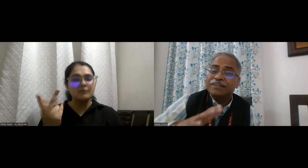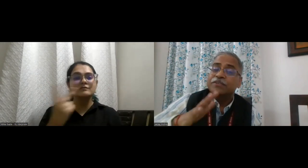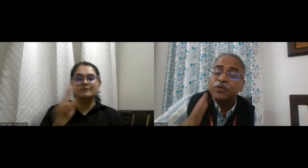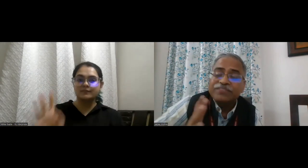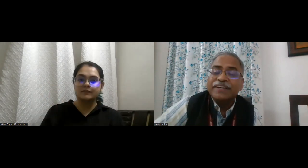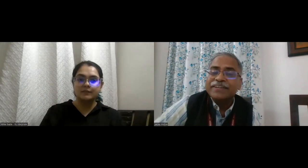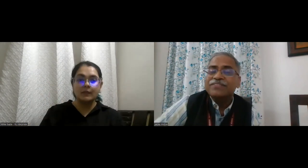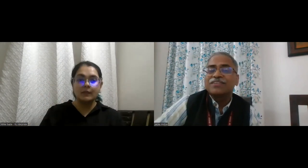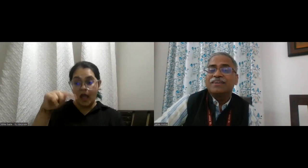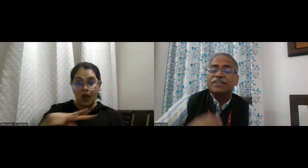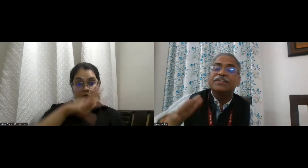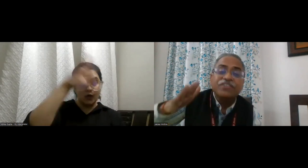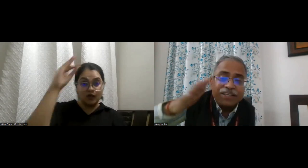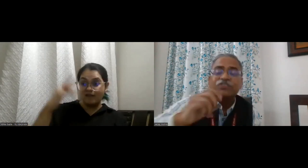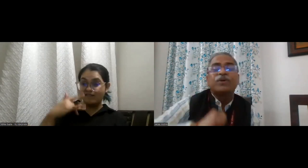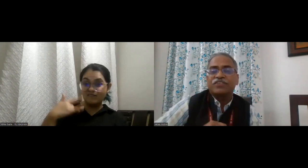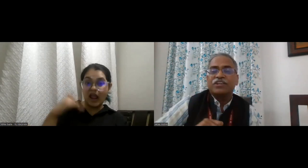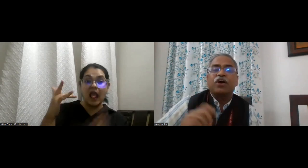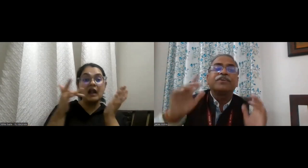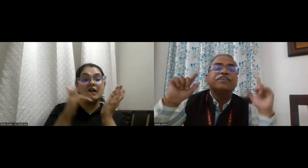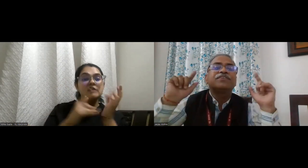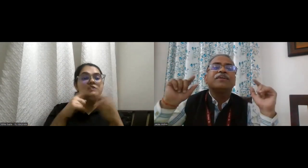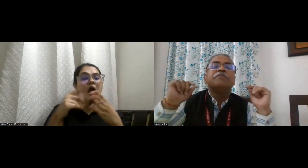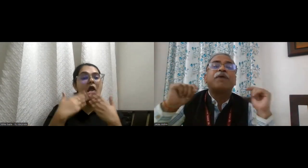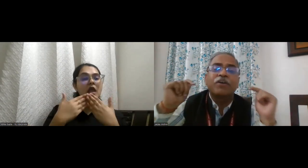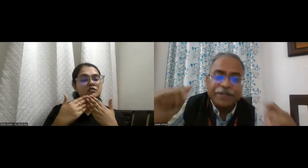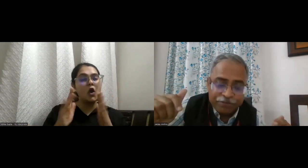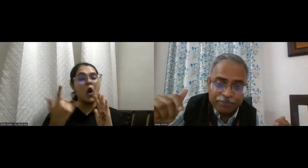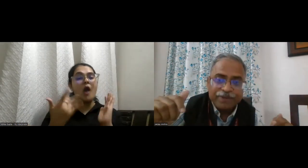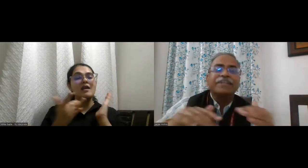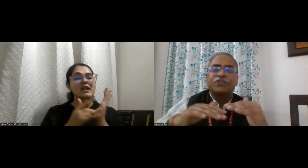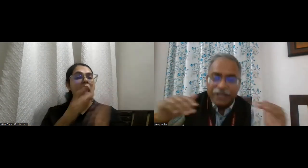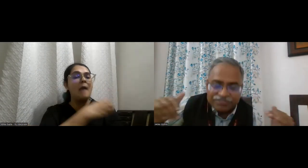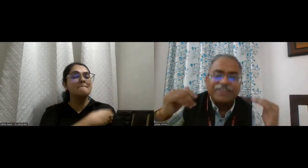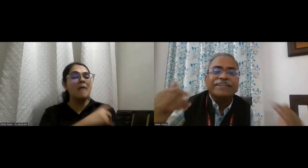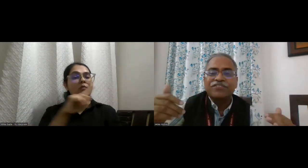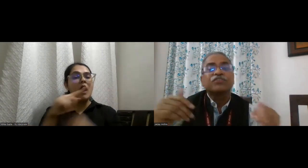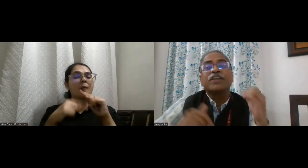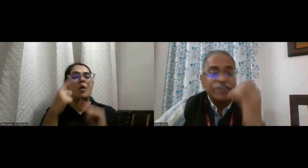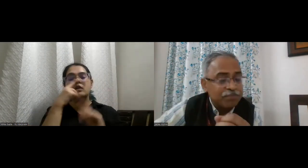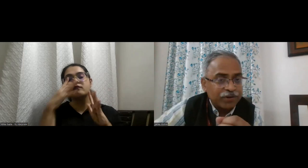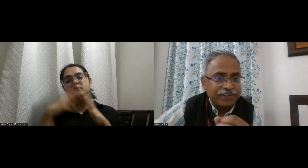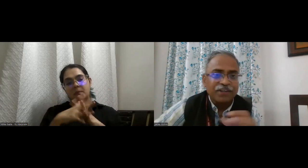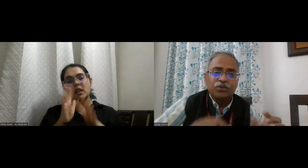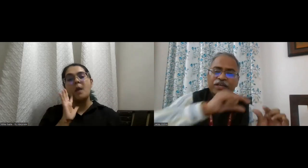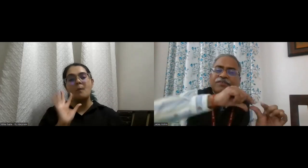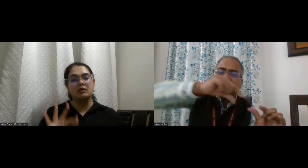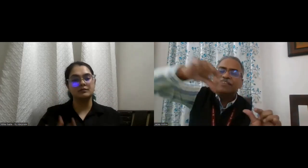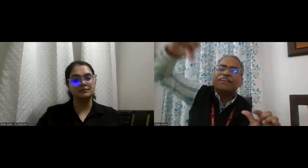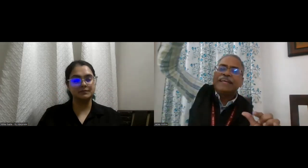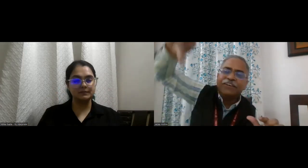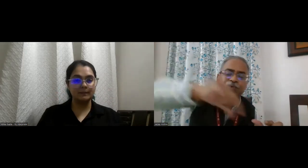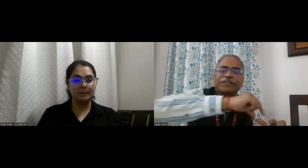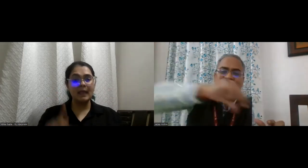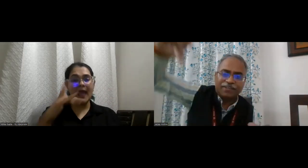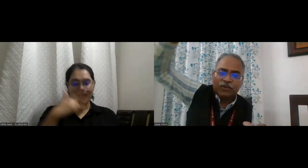out, in the today's context, the digital education or digital empowerment of women in today's context is very, very important. So everything